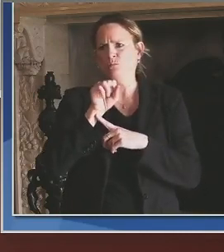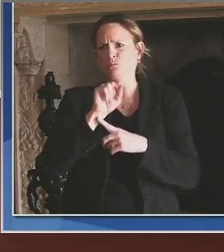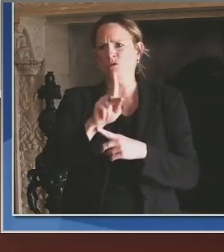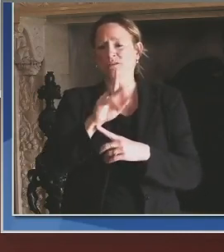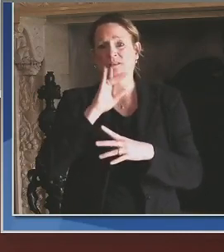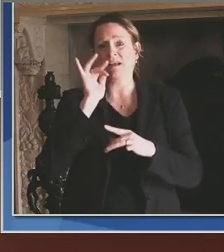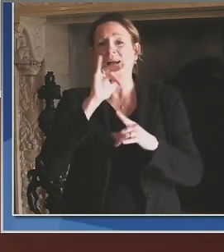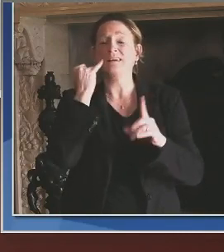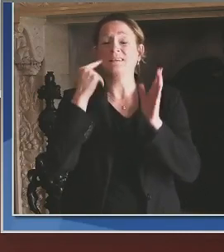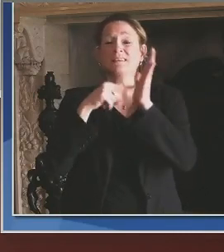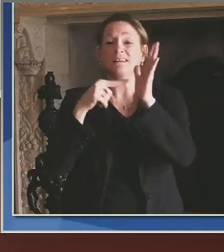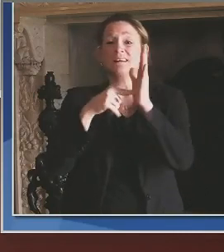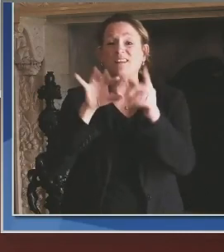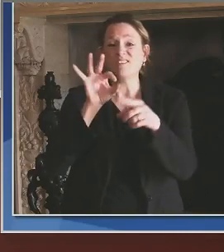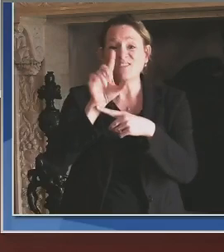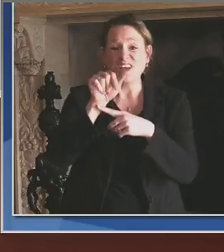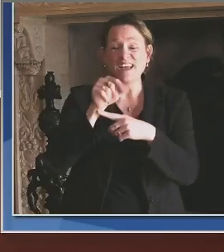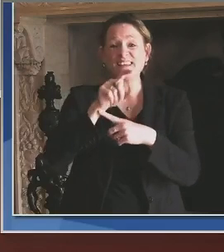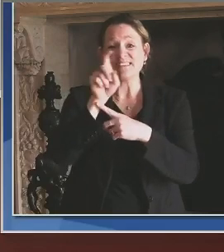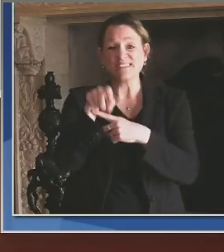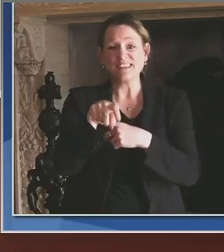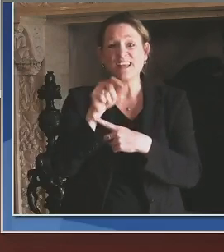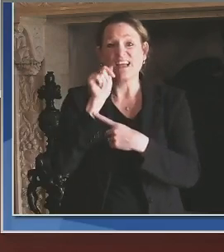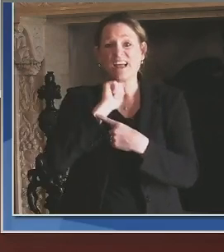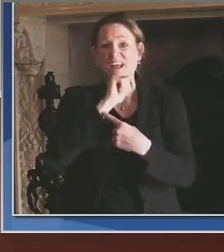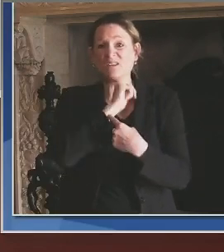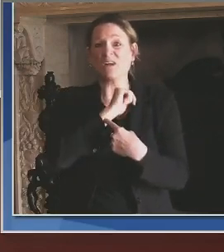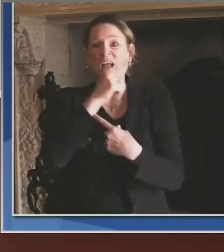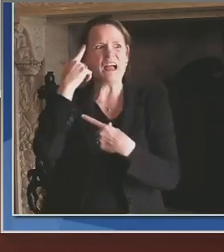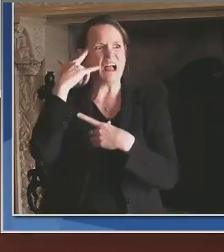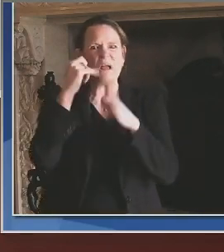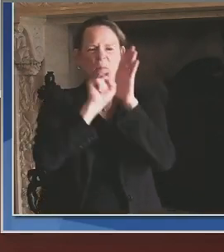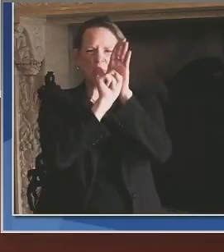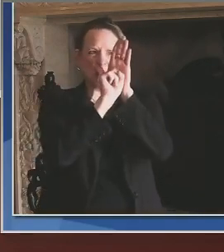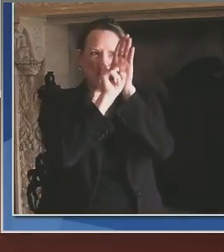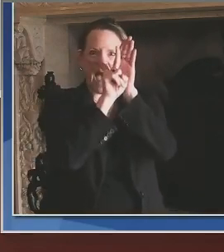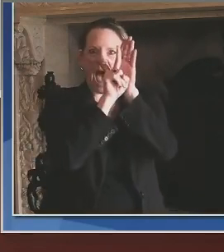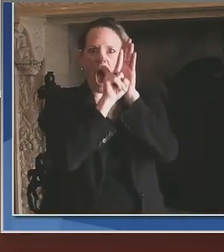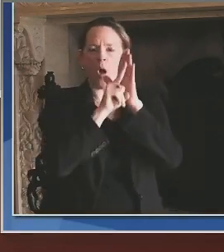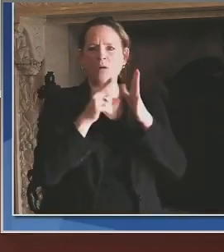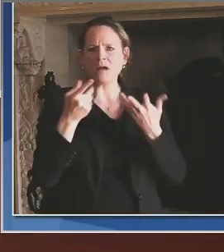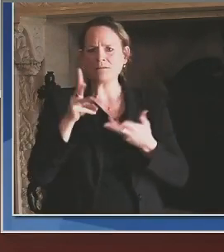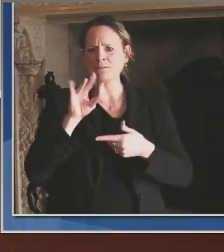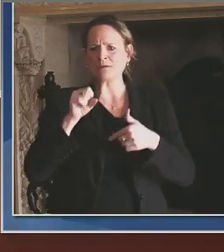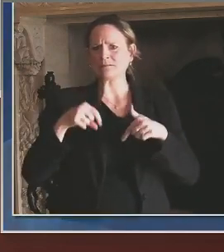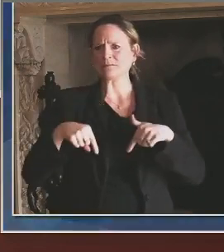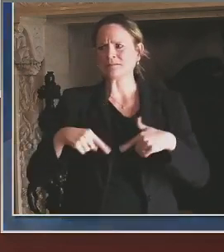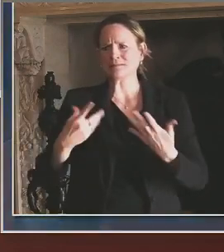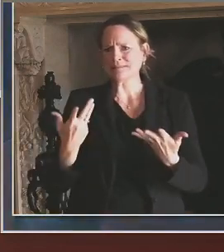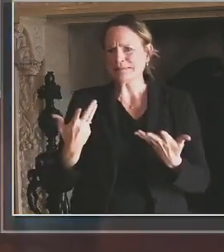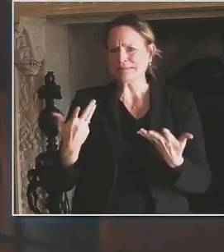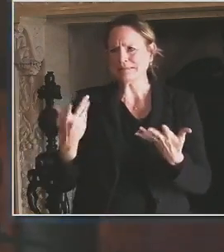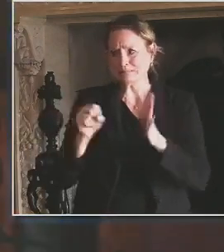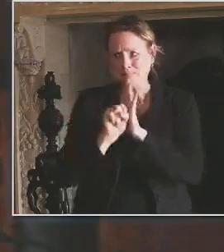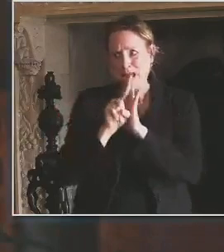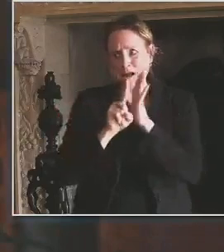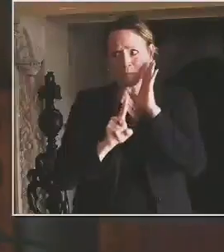California? What needs to be done right now to prevent that from happening? Thank you. Thanks, Rachel. I think that's sort